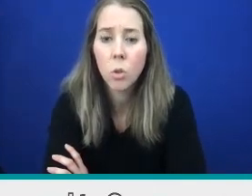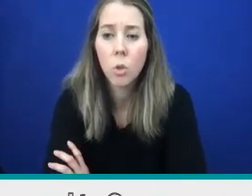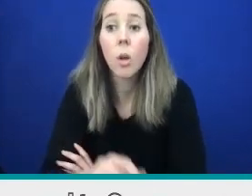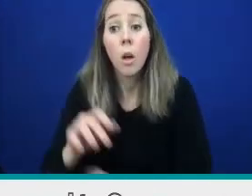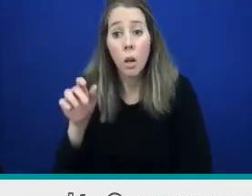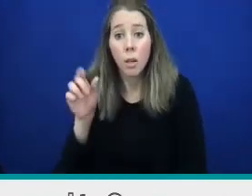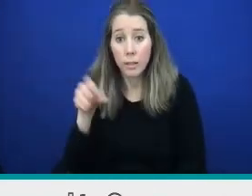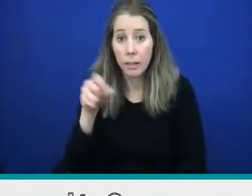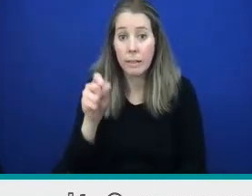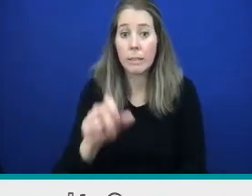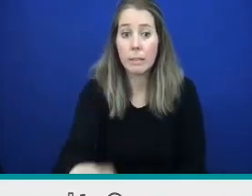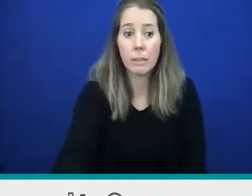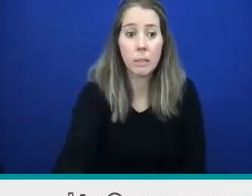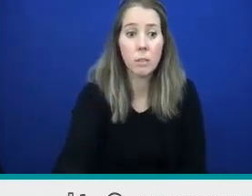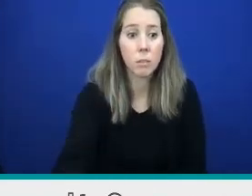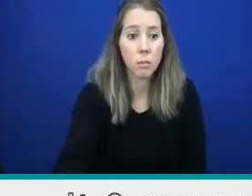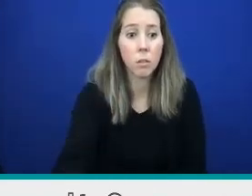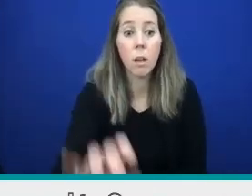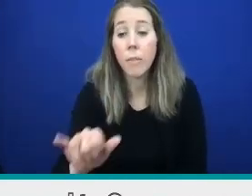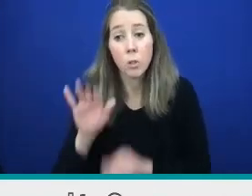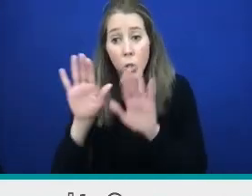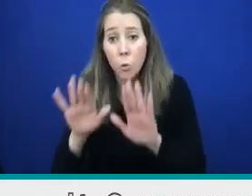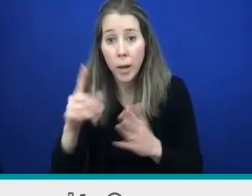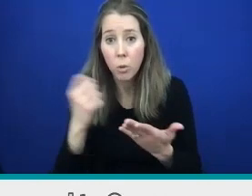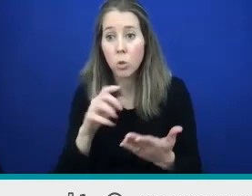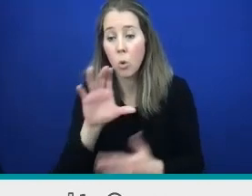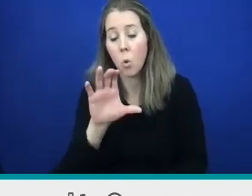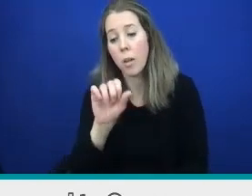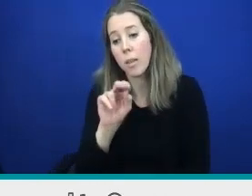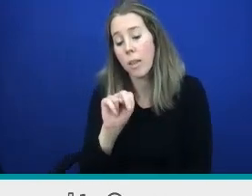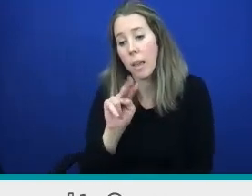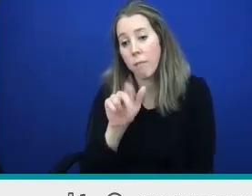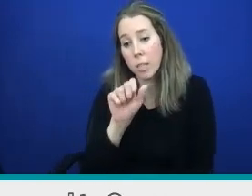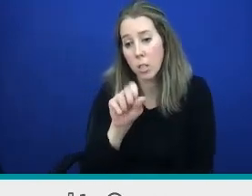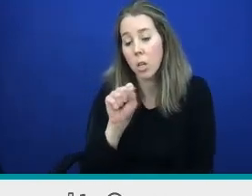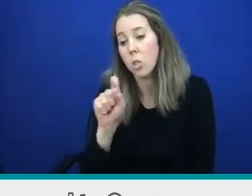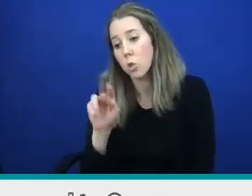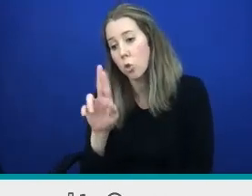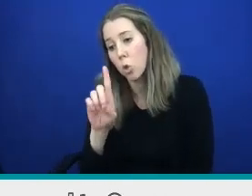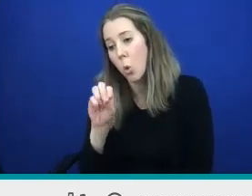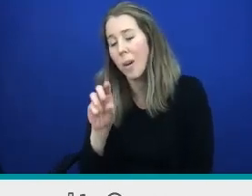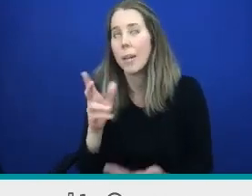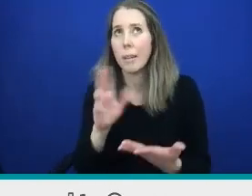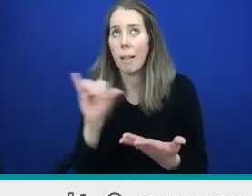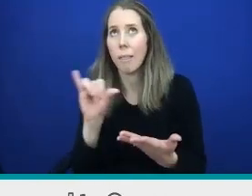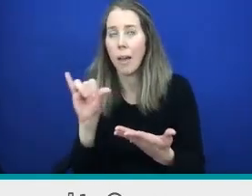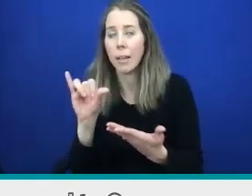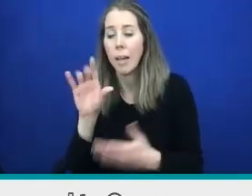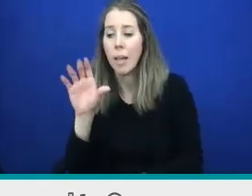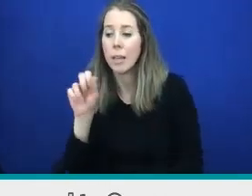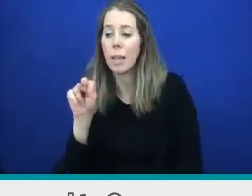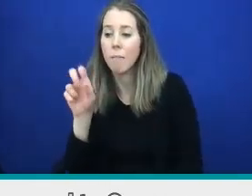Yeah, so great question. So Canvas Studio is essentially Canvas's direct kind of